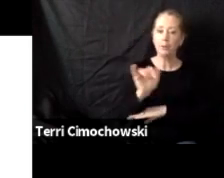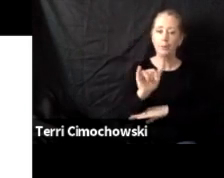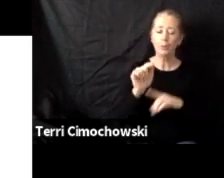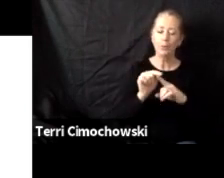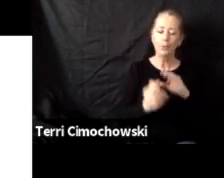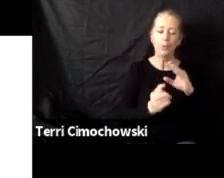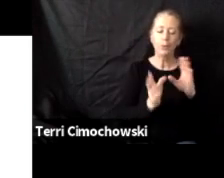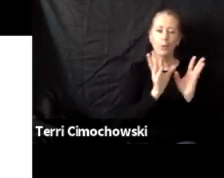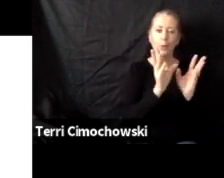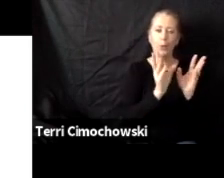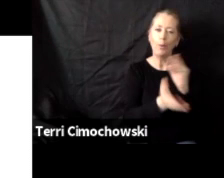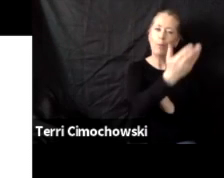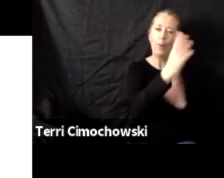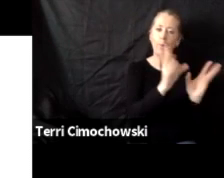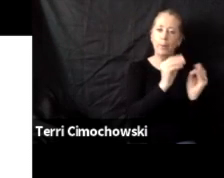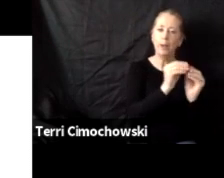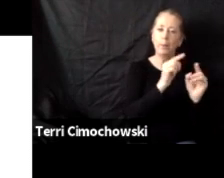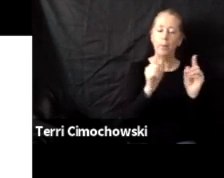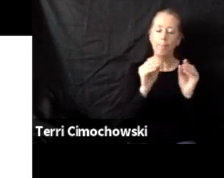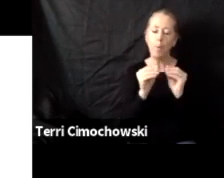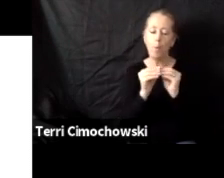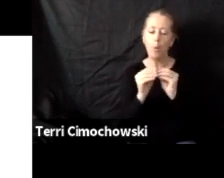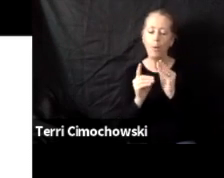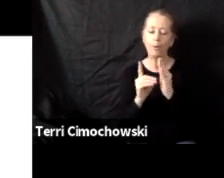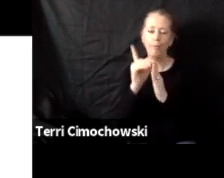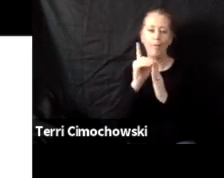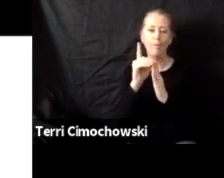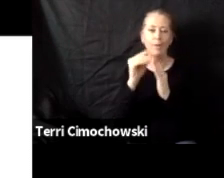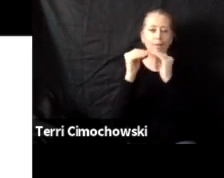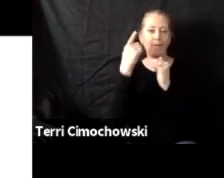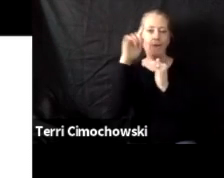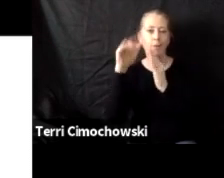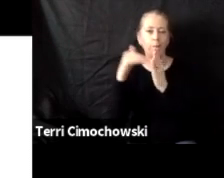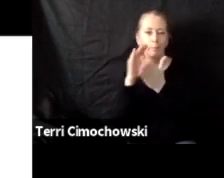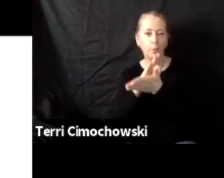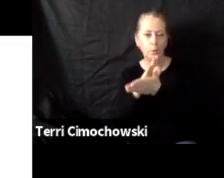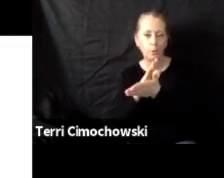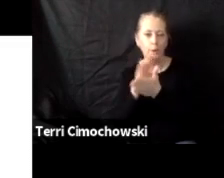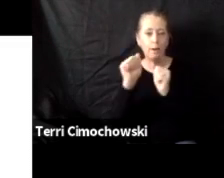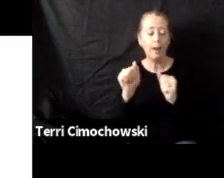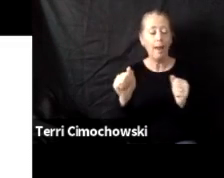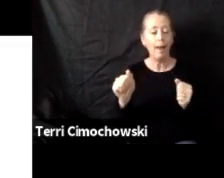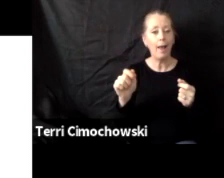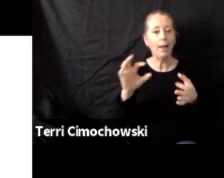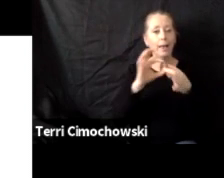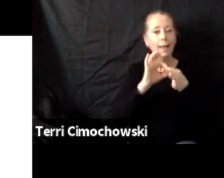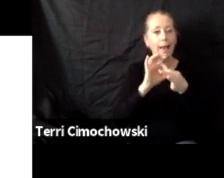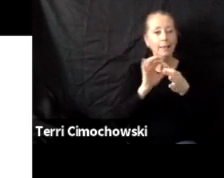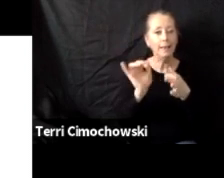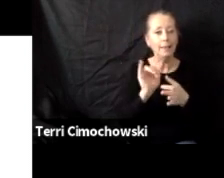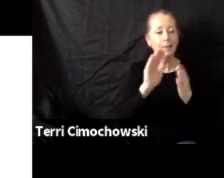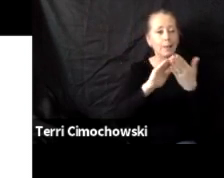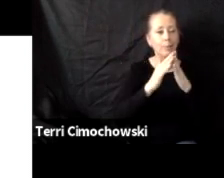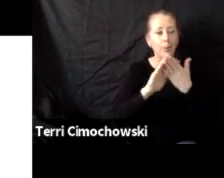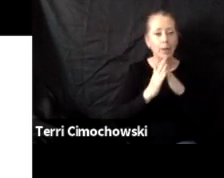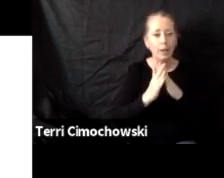but more at a middle school developmental level, and that they can connect as a community, really get a good start for the day, kind of think